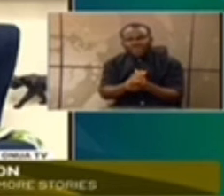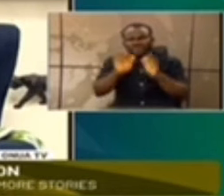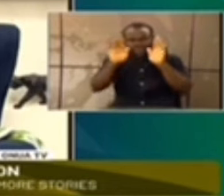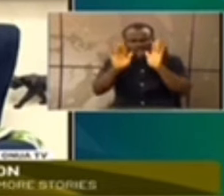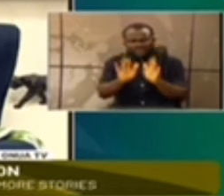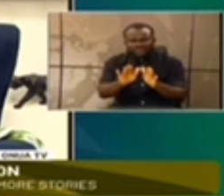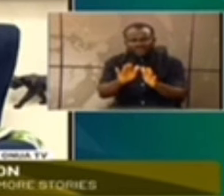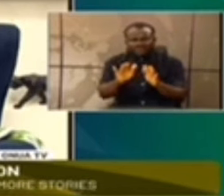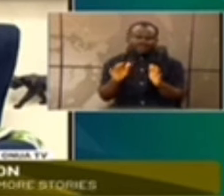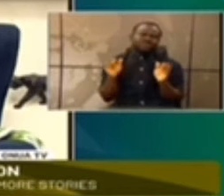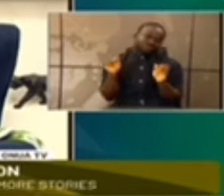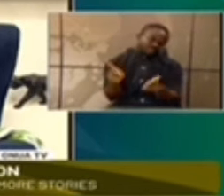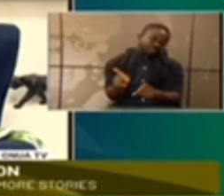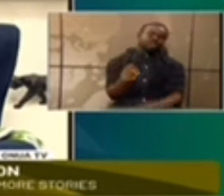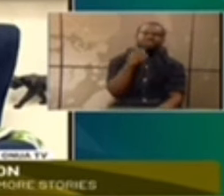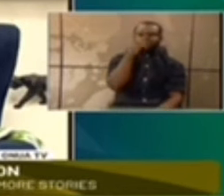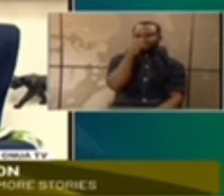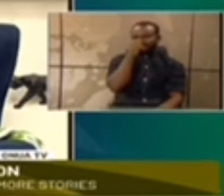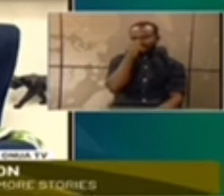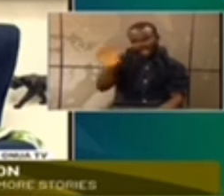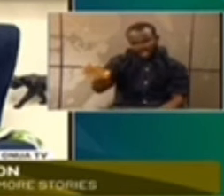yo fo musika no